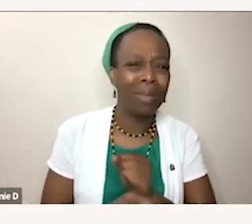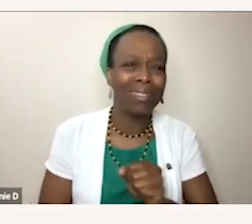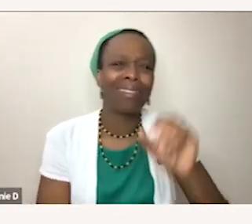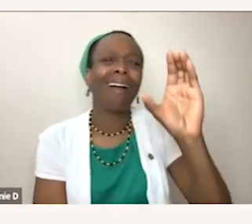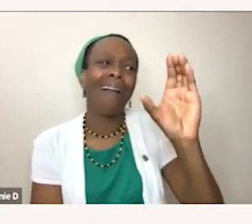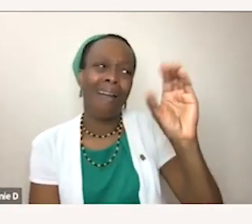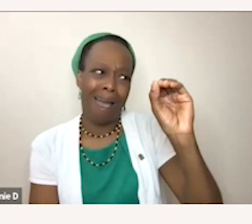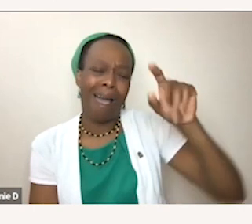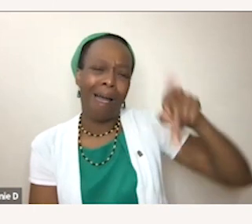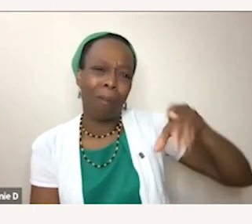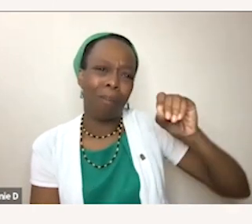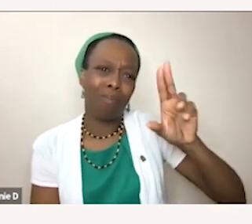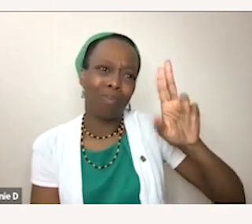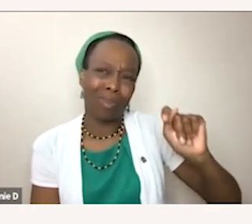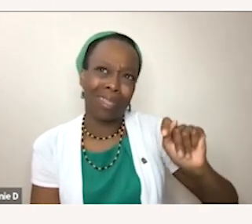everyone